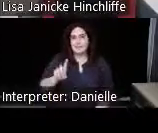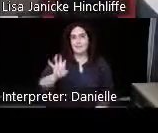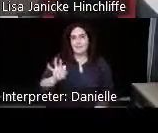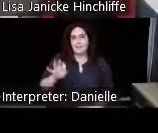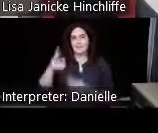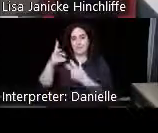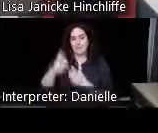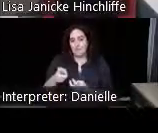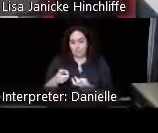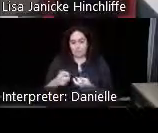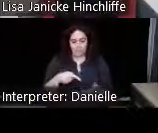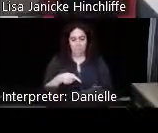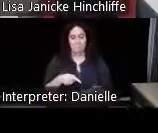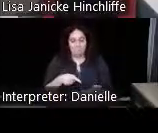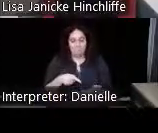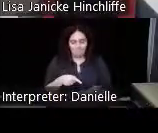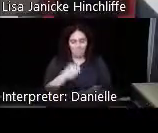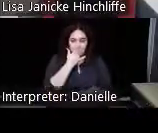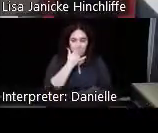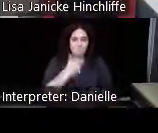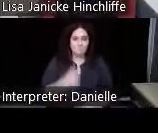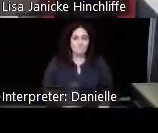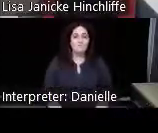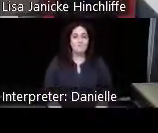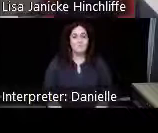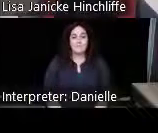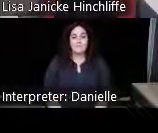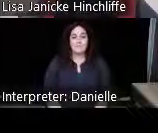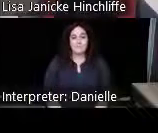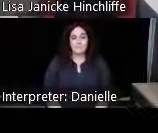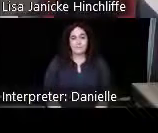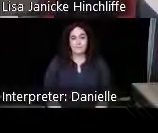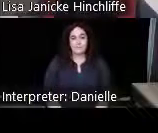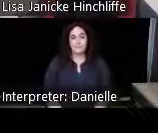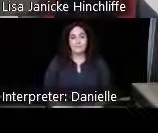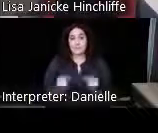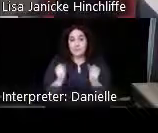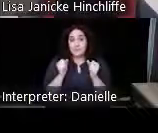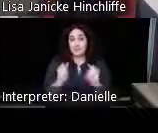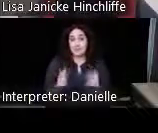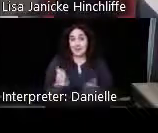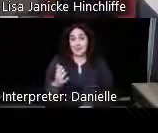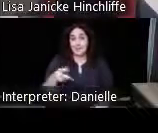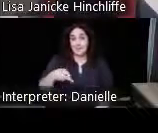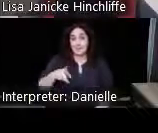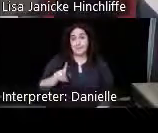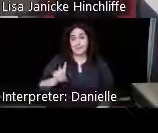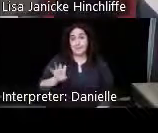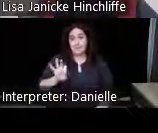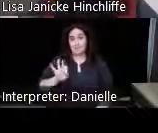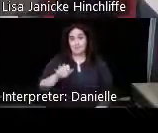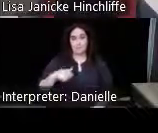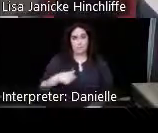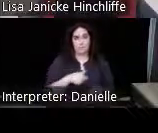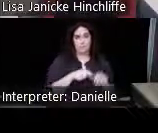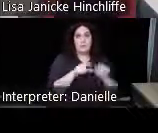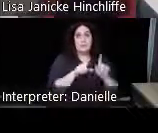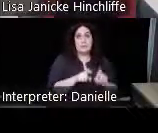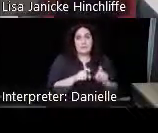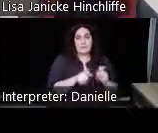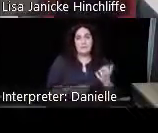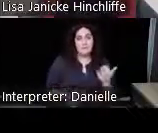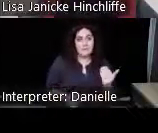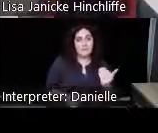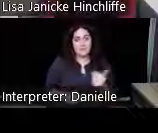themselves. We found many PDFs of our 15 were wholly inaccessible. We